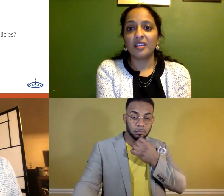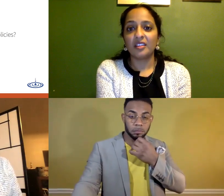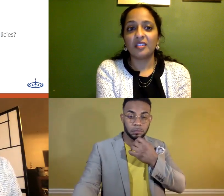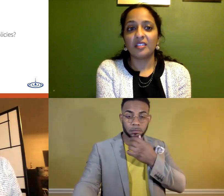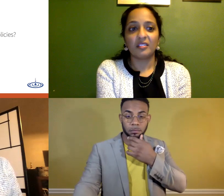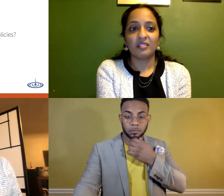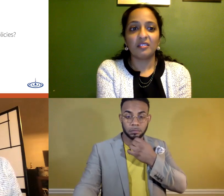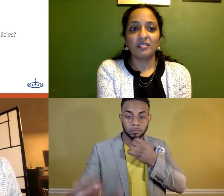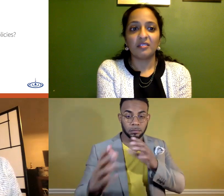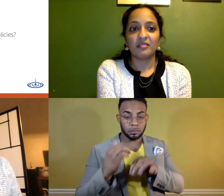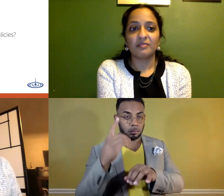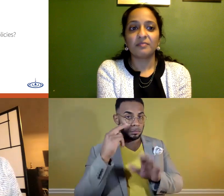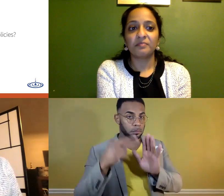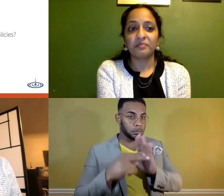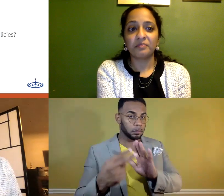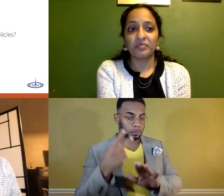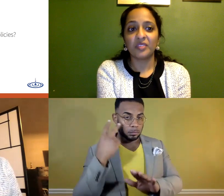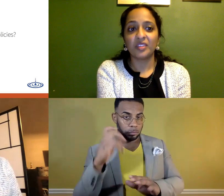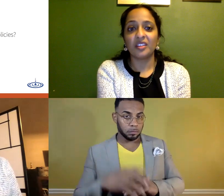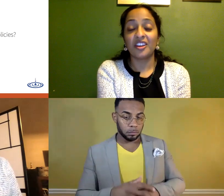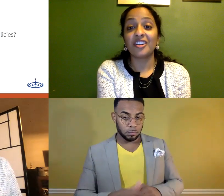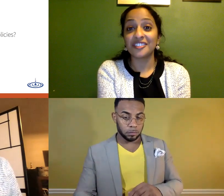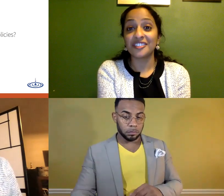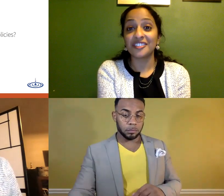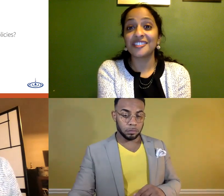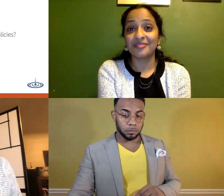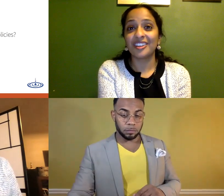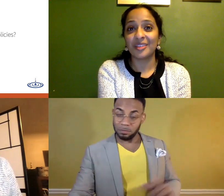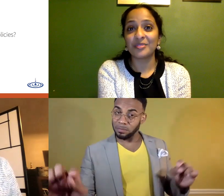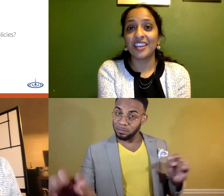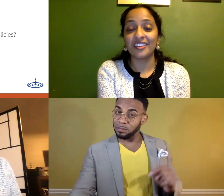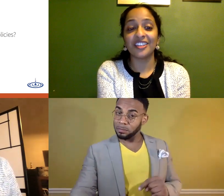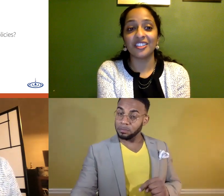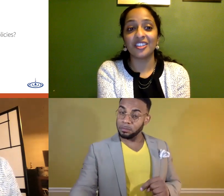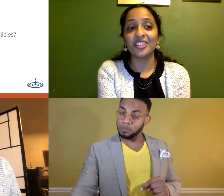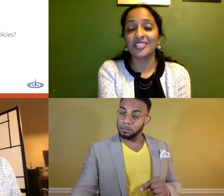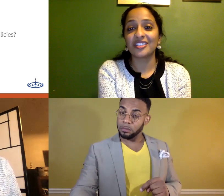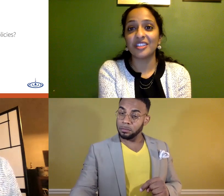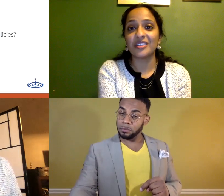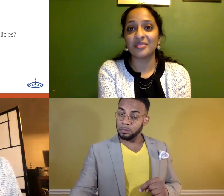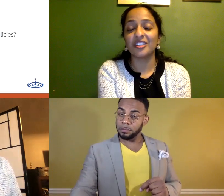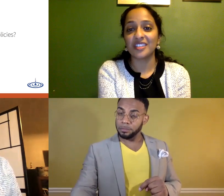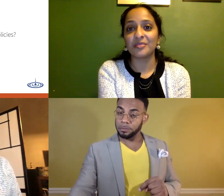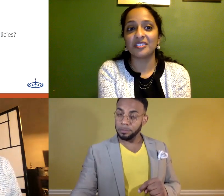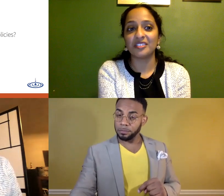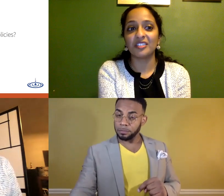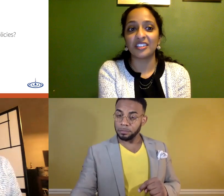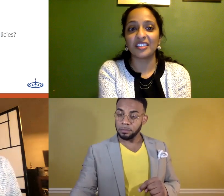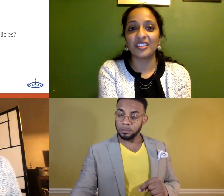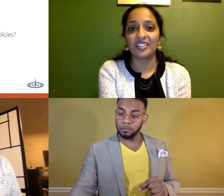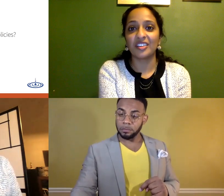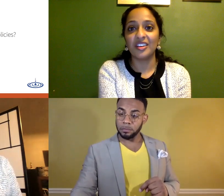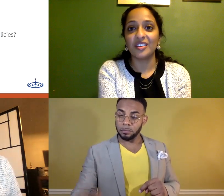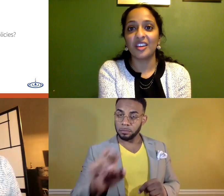get your reflections. It hurts. I'm seeing that it hurts. Racism hurts.